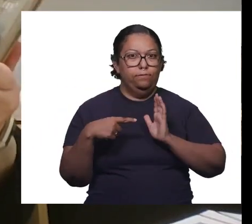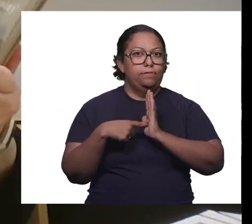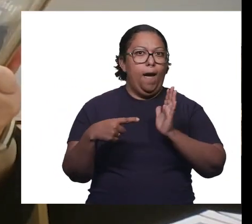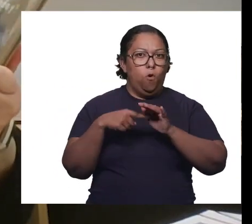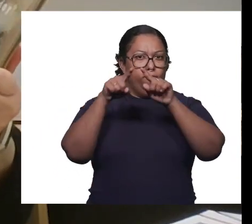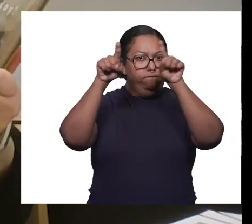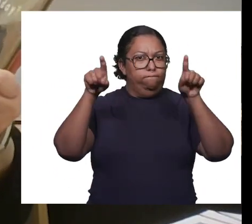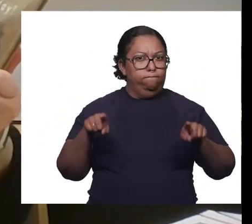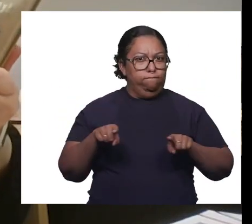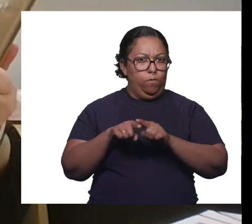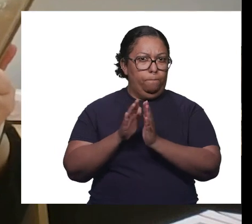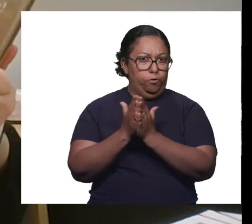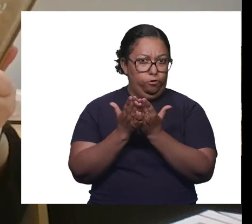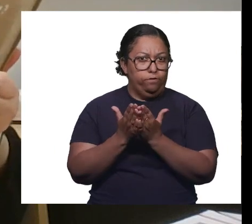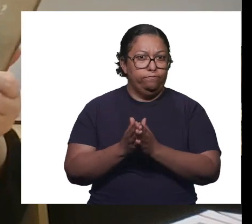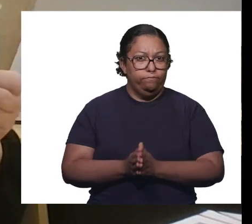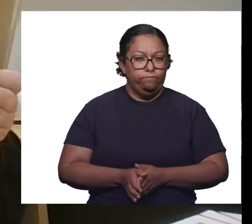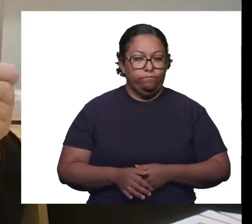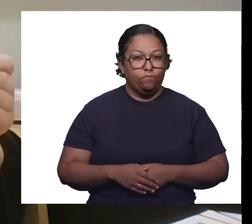My Birthday by Julie Foliano,